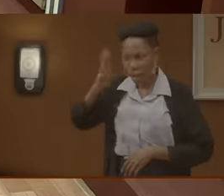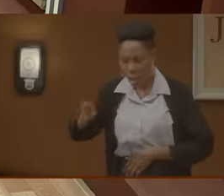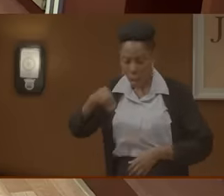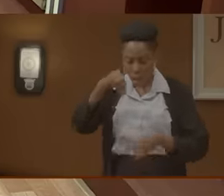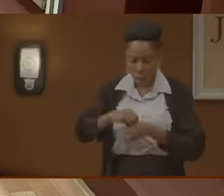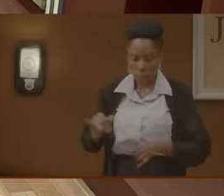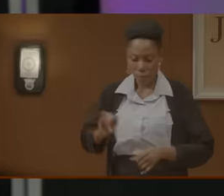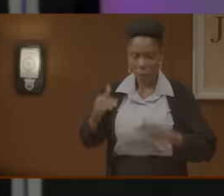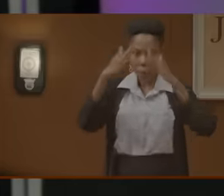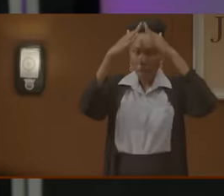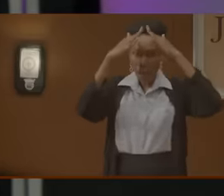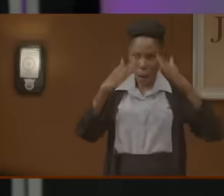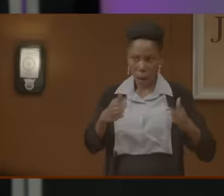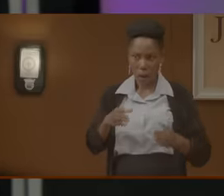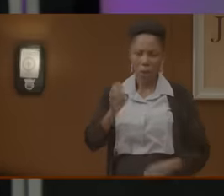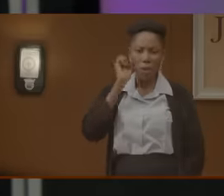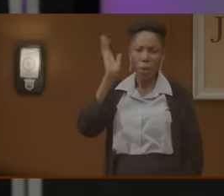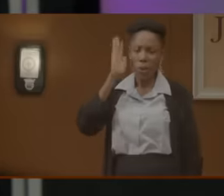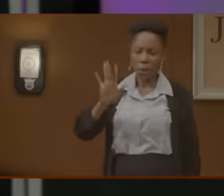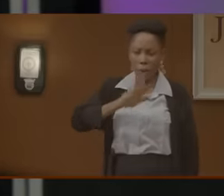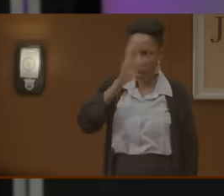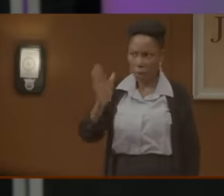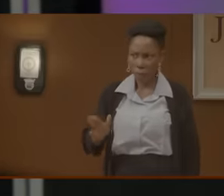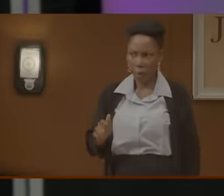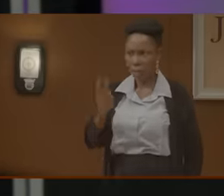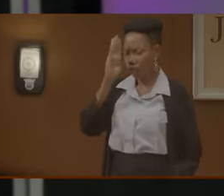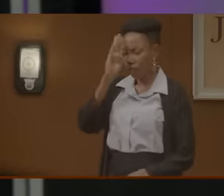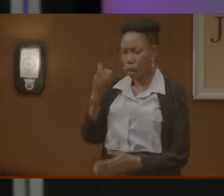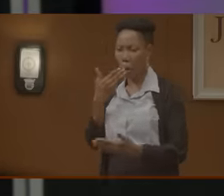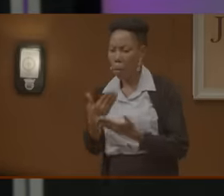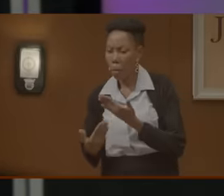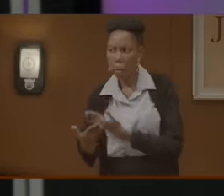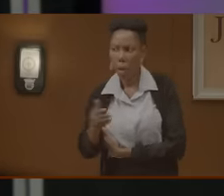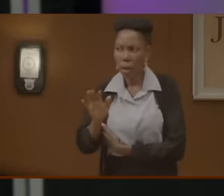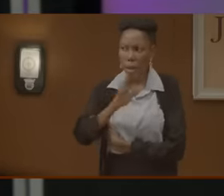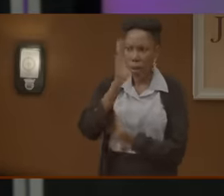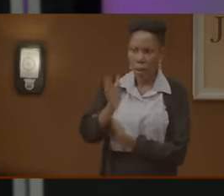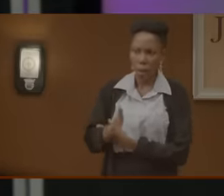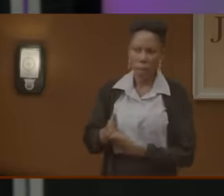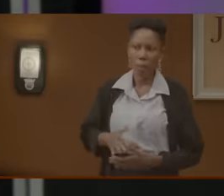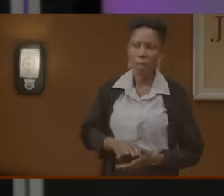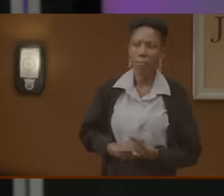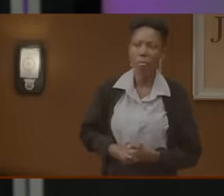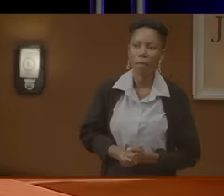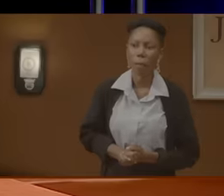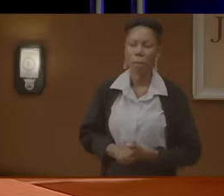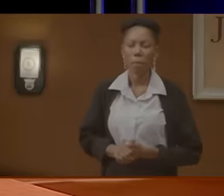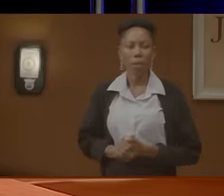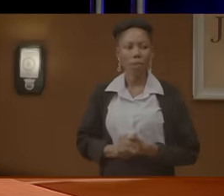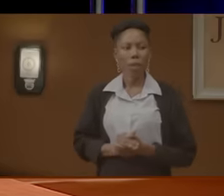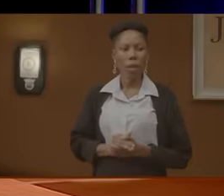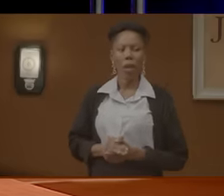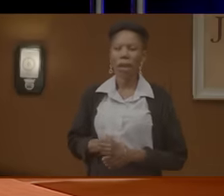Yes, I talk, ma. Good morning, you know, day. Everybody will work on you. So, because in my mama, Emeka